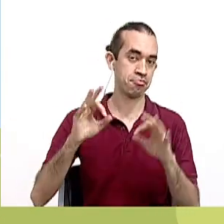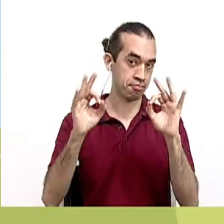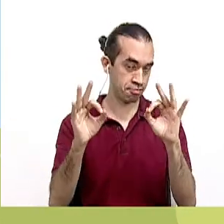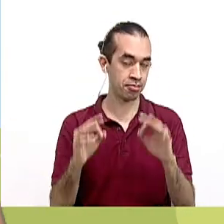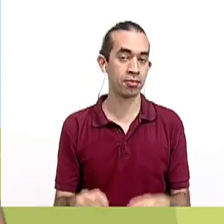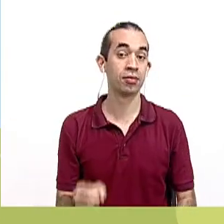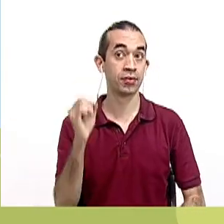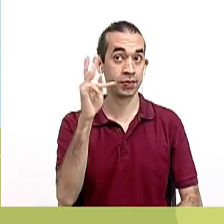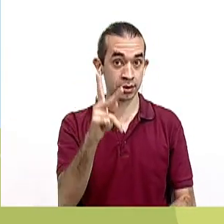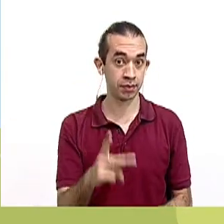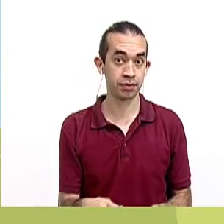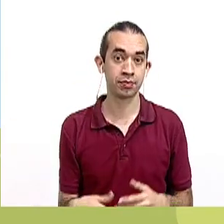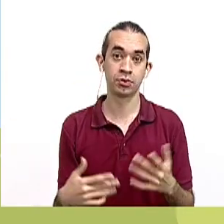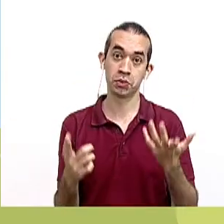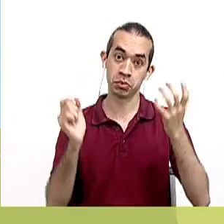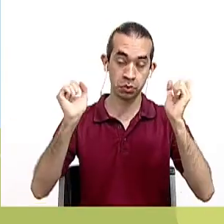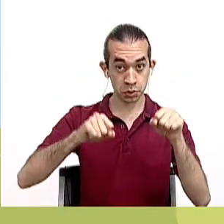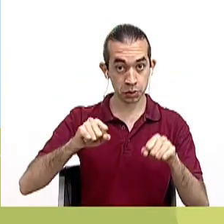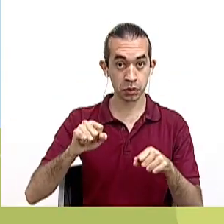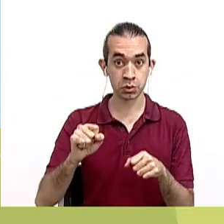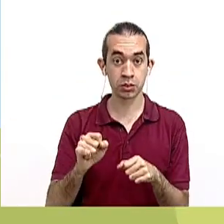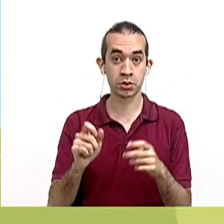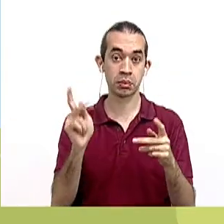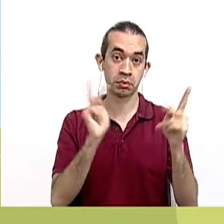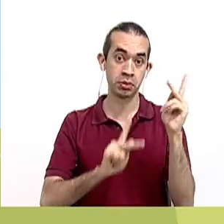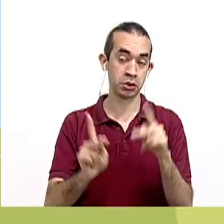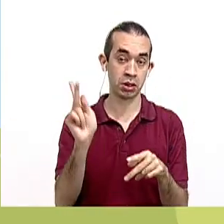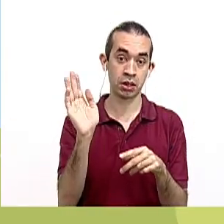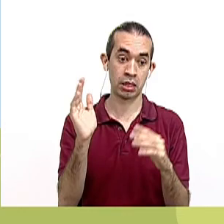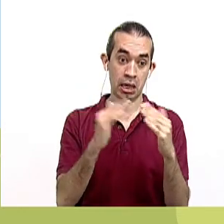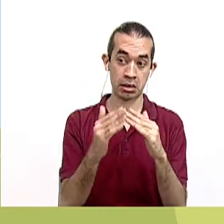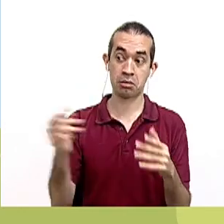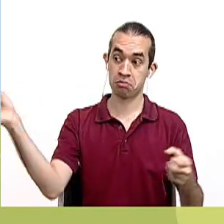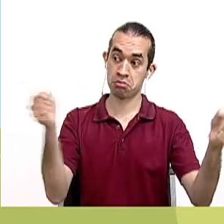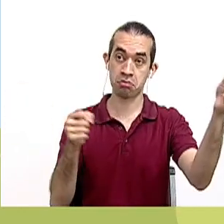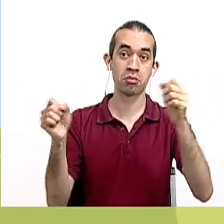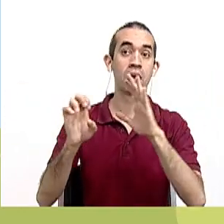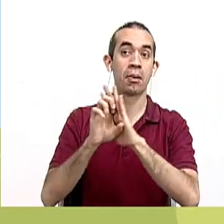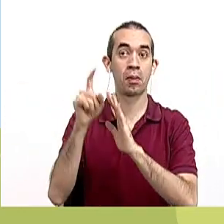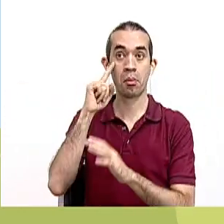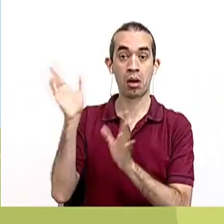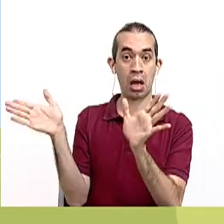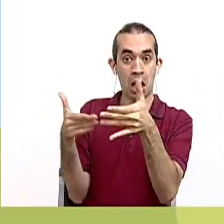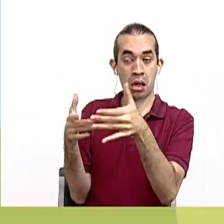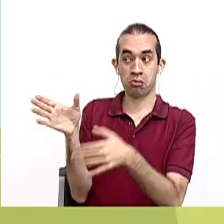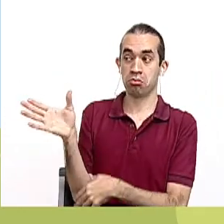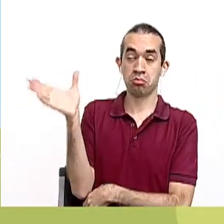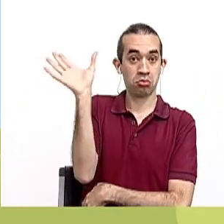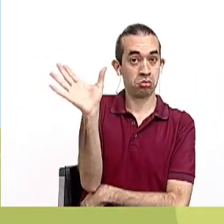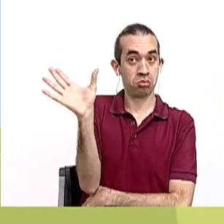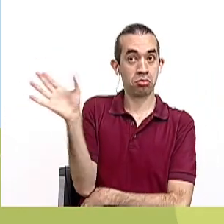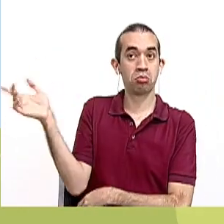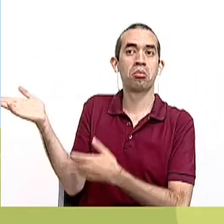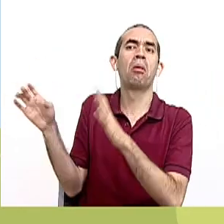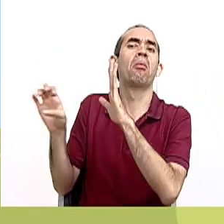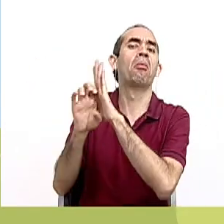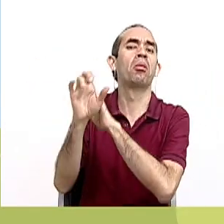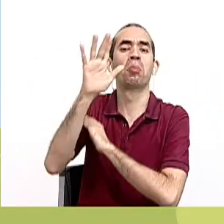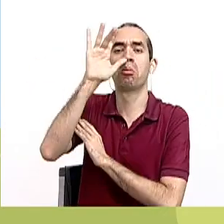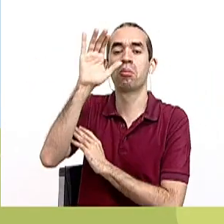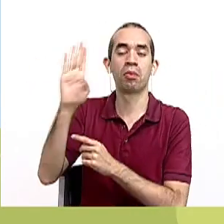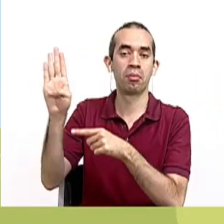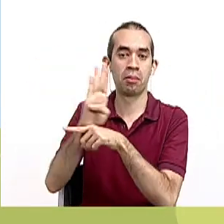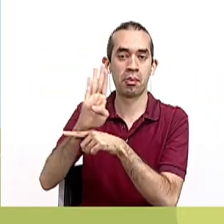you, okay? Even you can use the people in your house. For example, I have this box, and I can say that this box is a